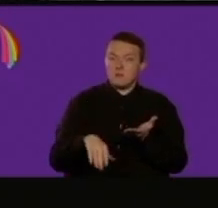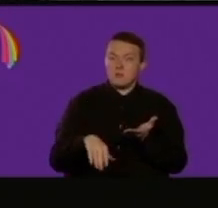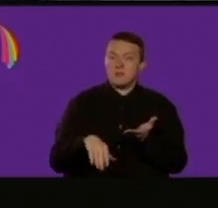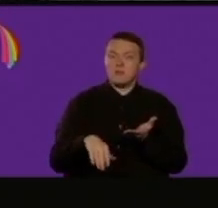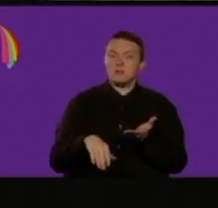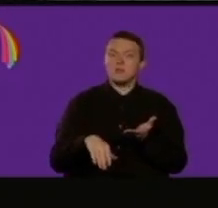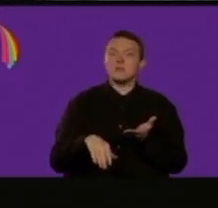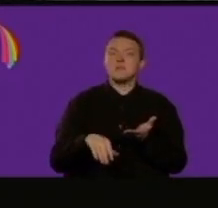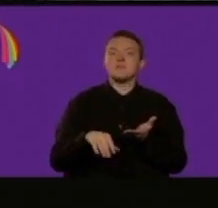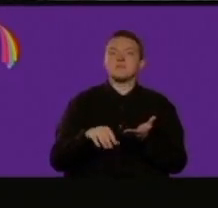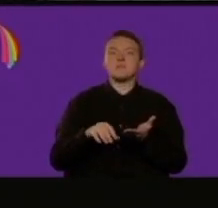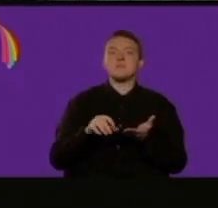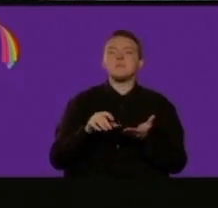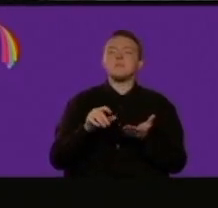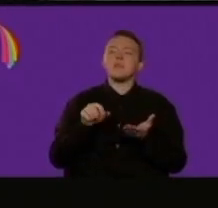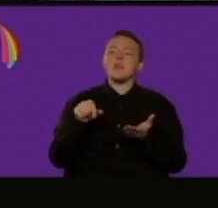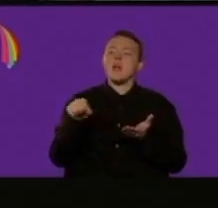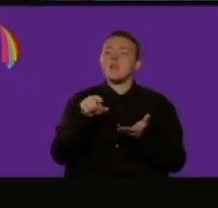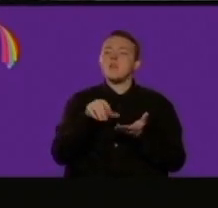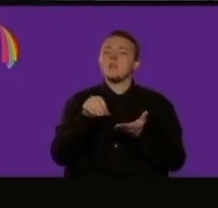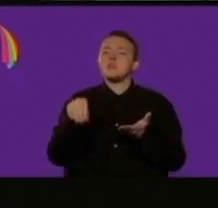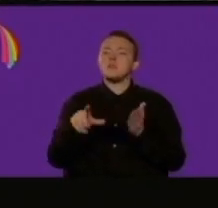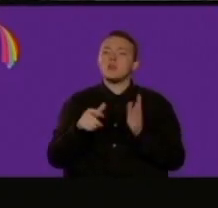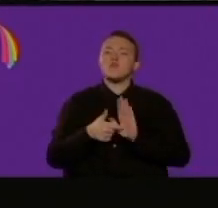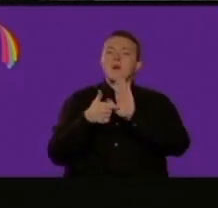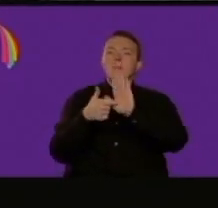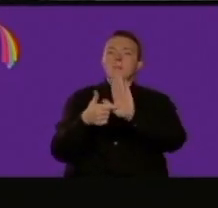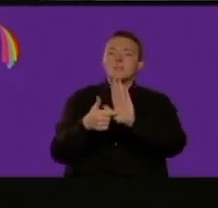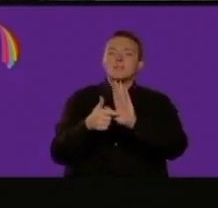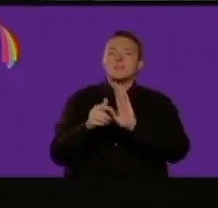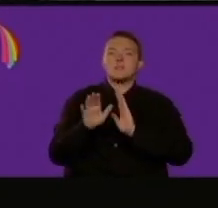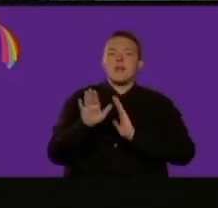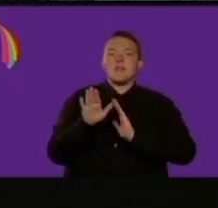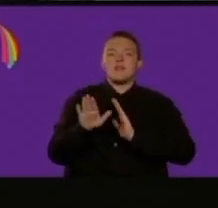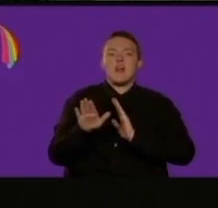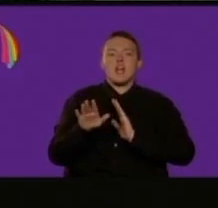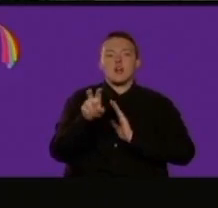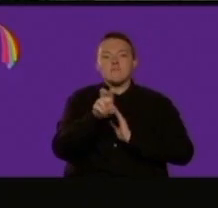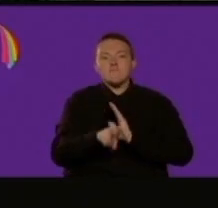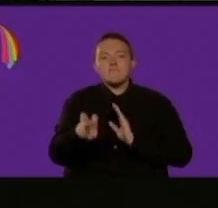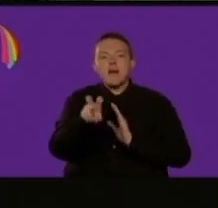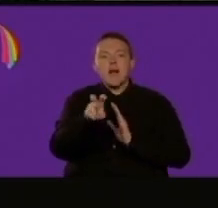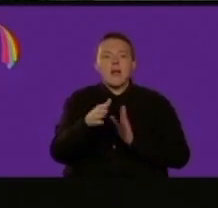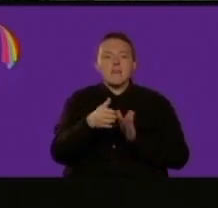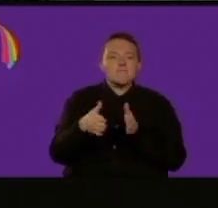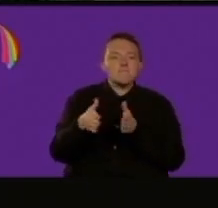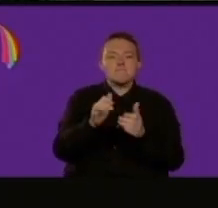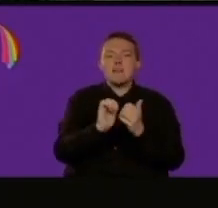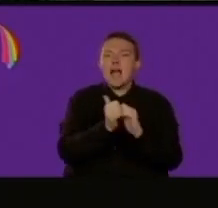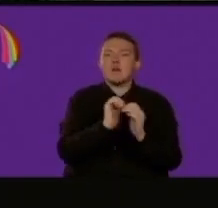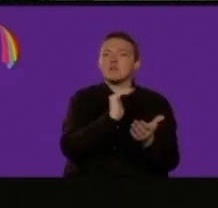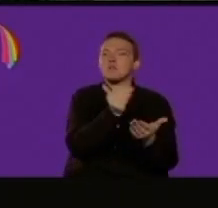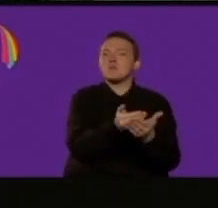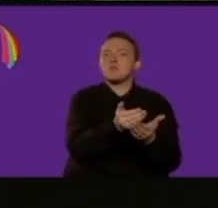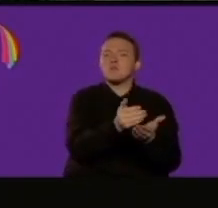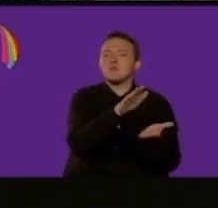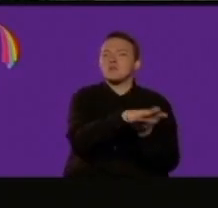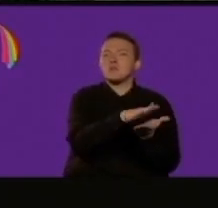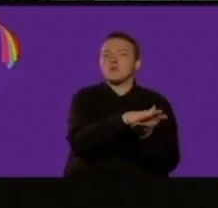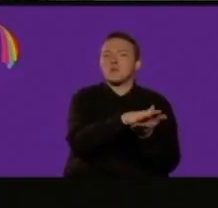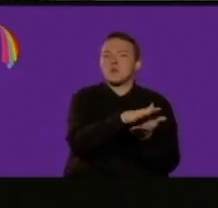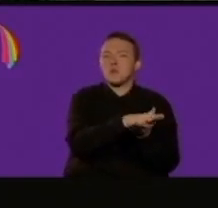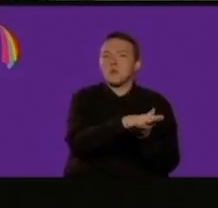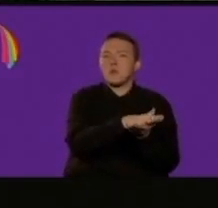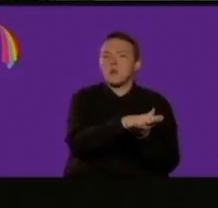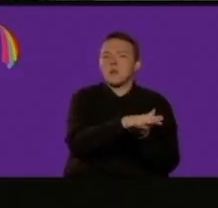forgive, not just fight. And the game is about, well, they said boy or girl because the